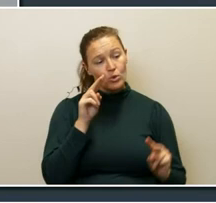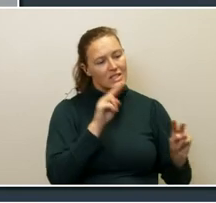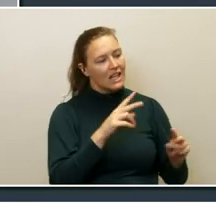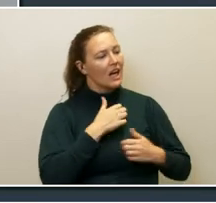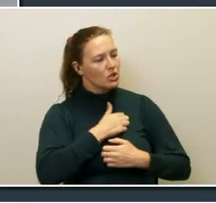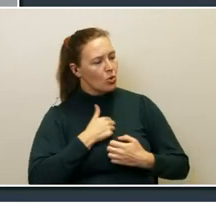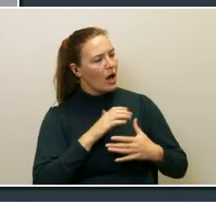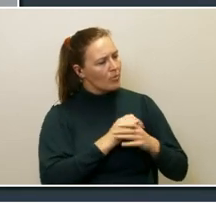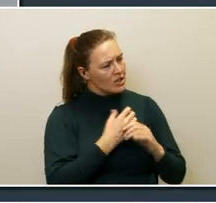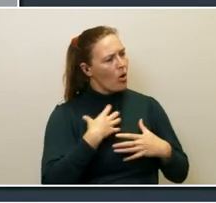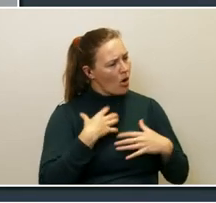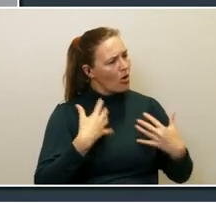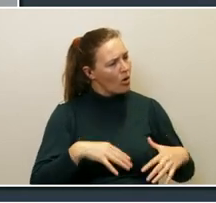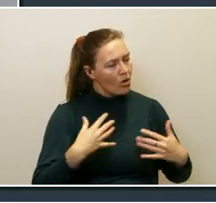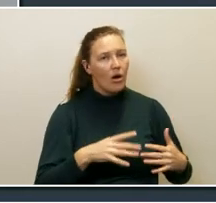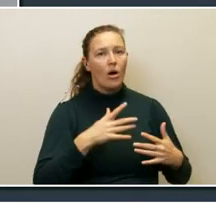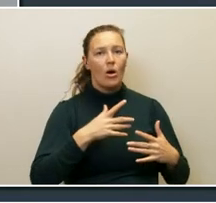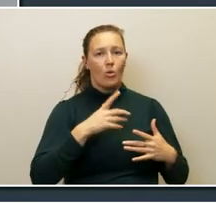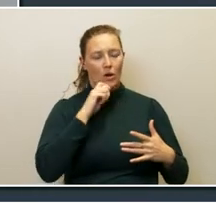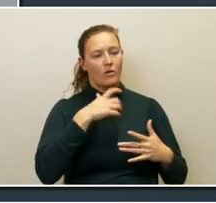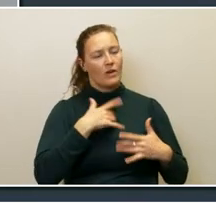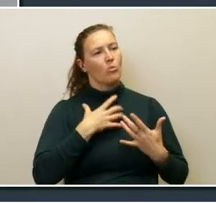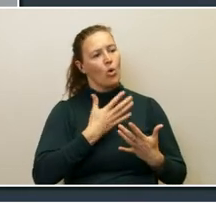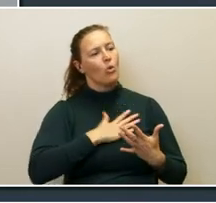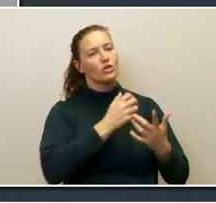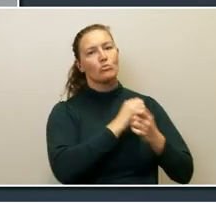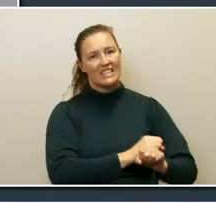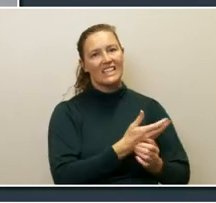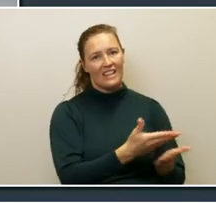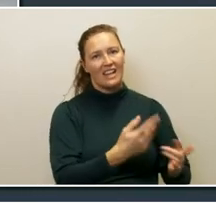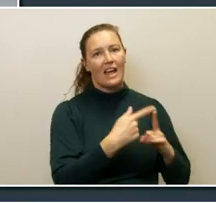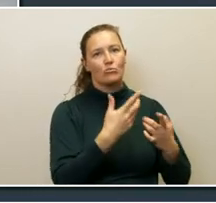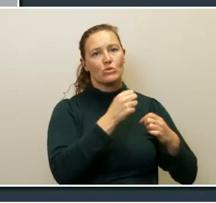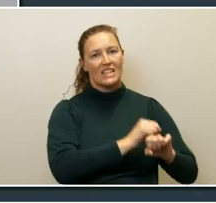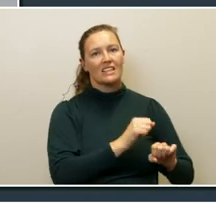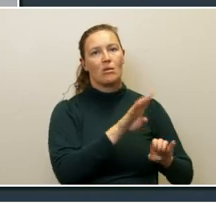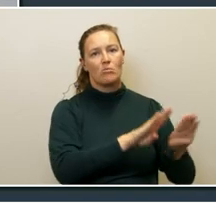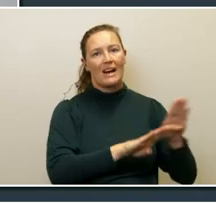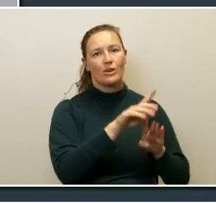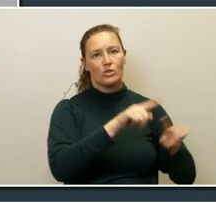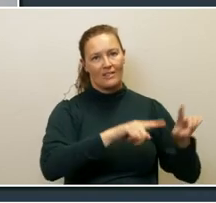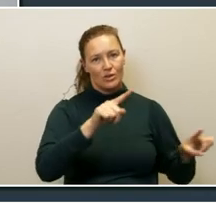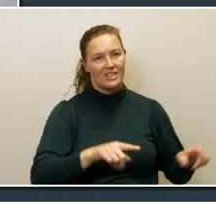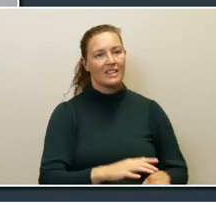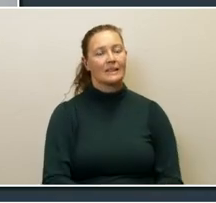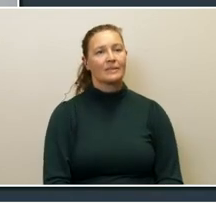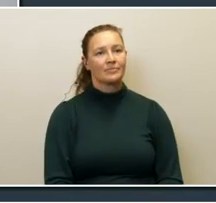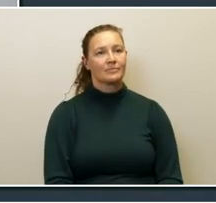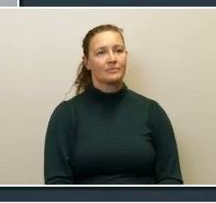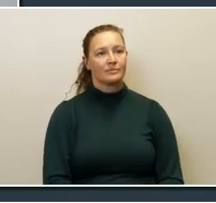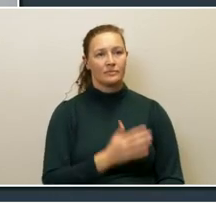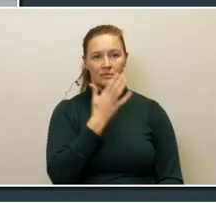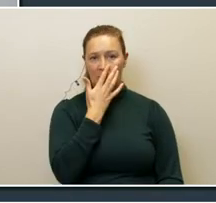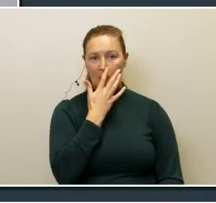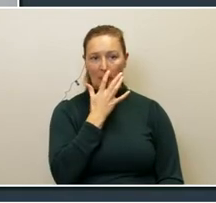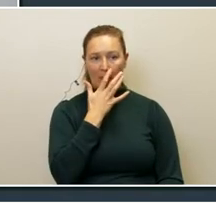area, they'll be more inclined to want to protect it and be more inclined to want to protect biodiversity in general. We